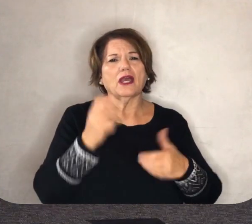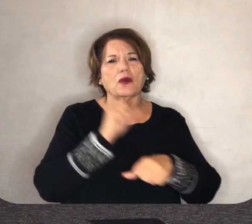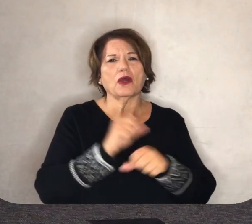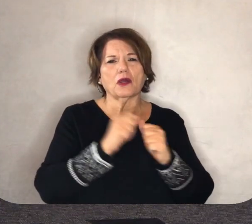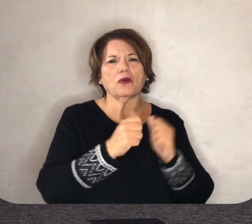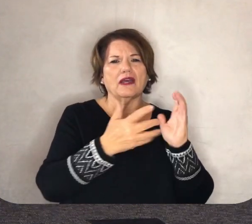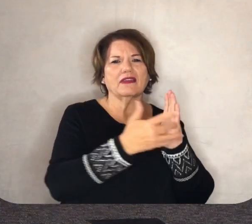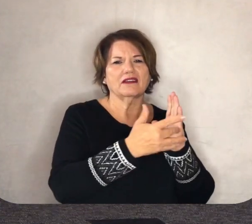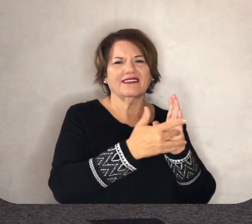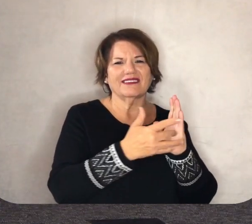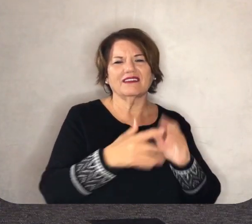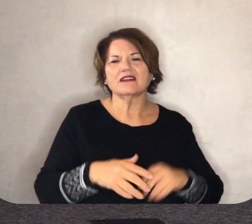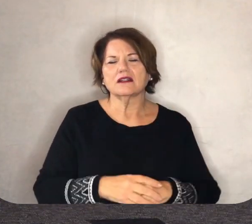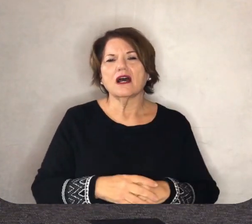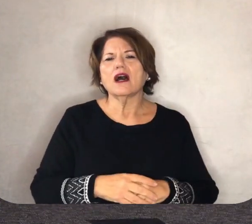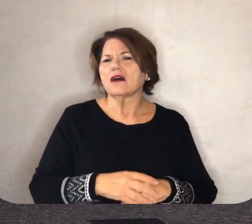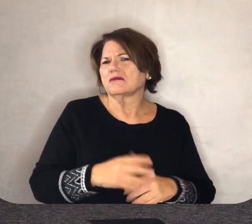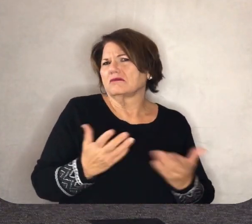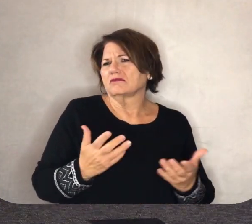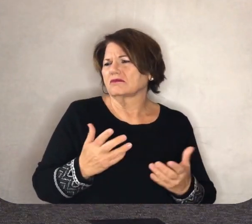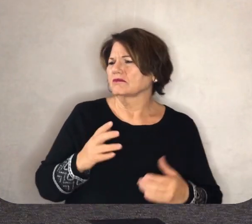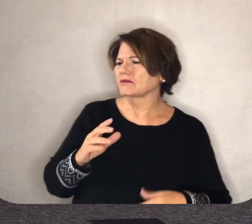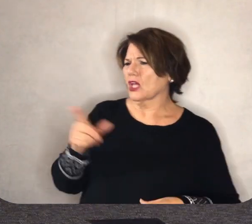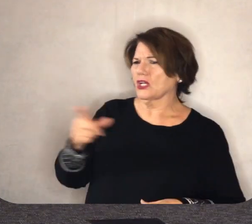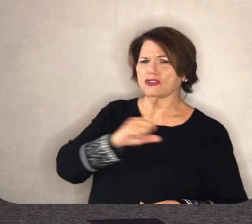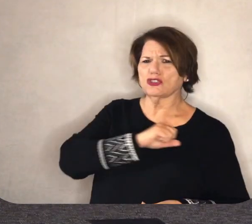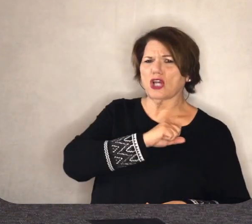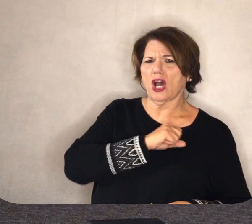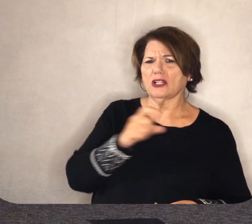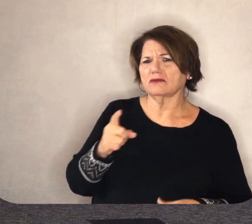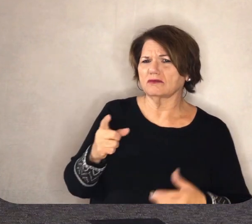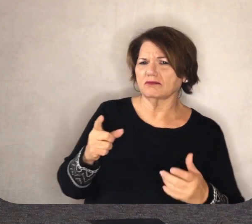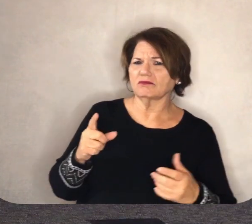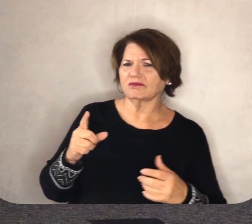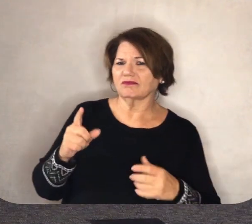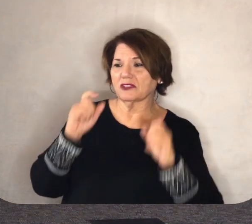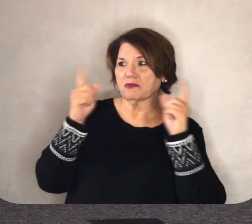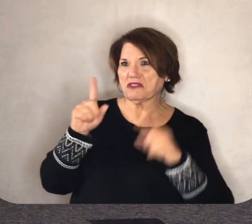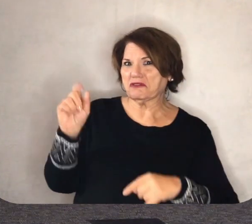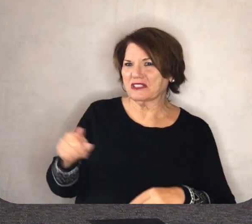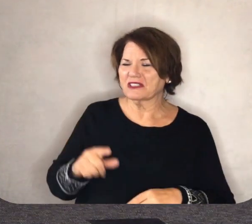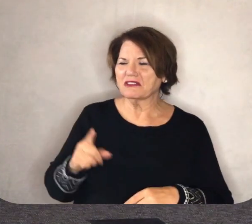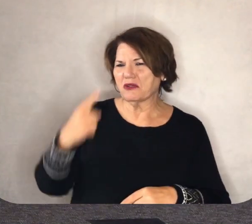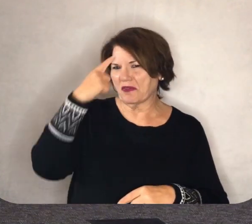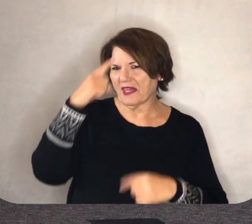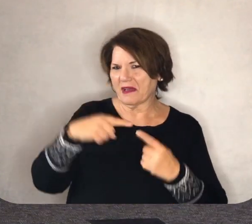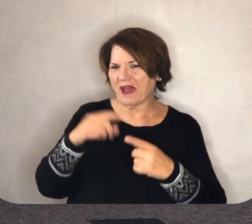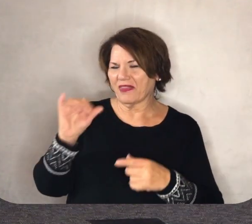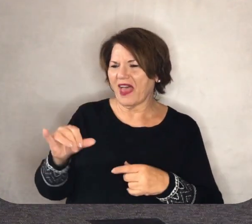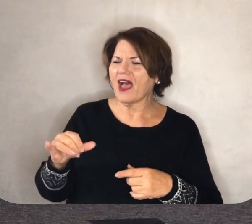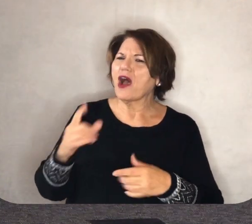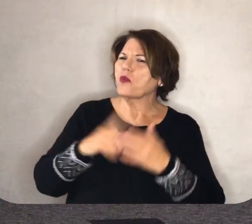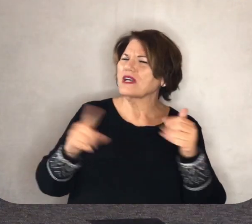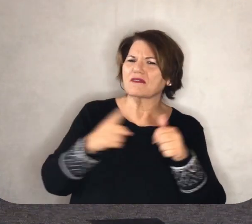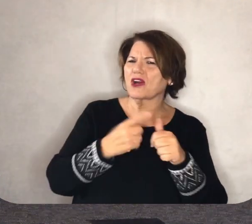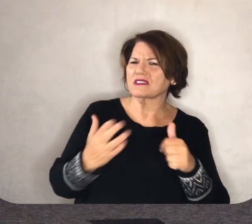technology. I'm wondering off the top of your head, Sean, I know that you have lots of time to think about this. As you think about that, as I sort of say that, what's the